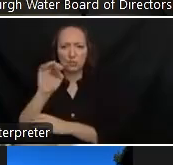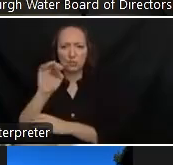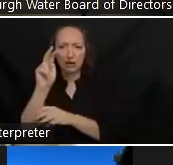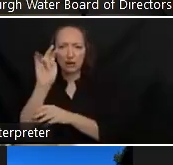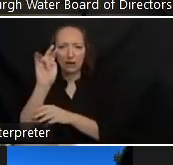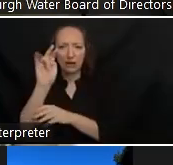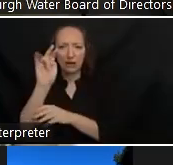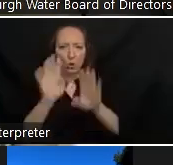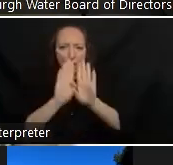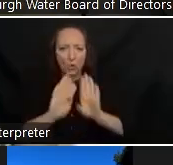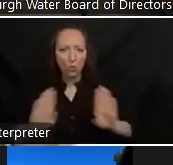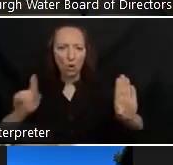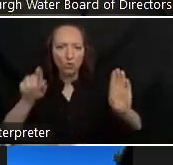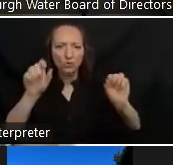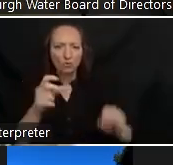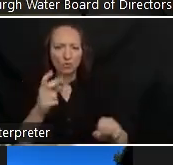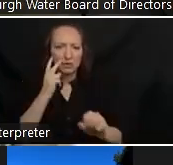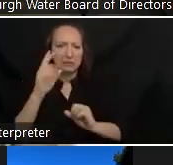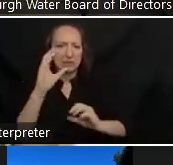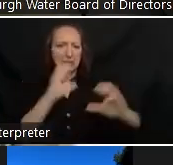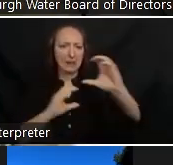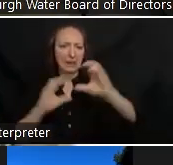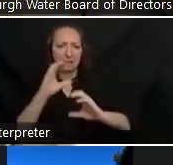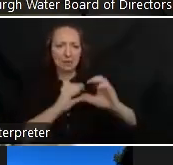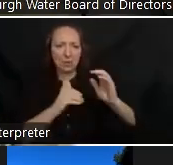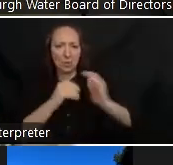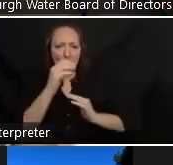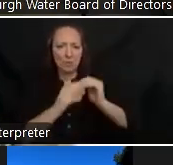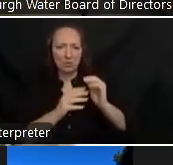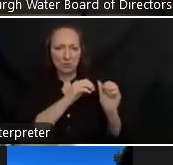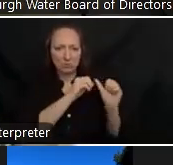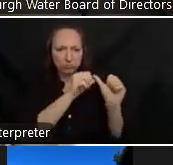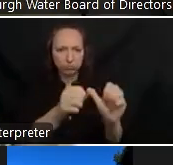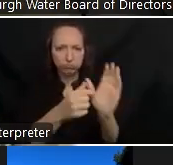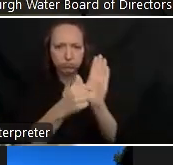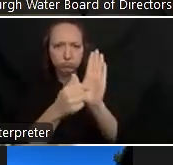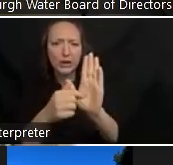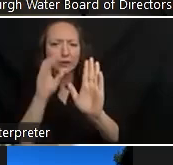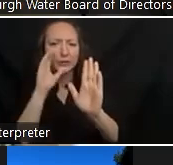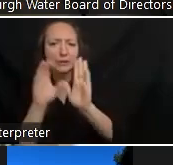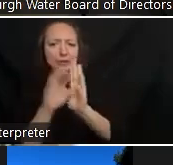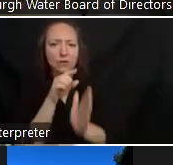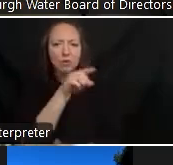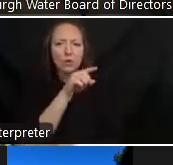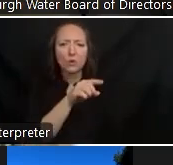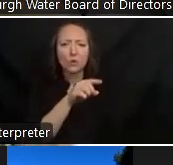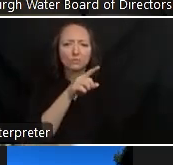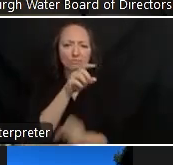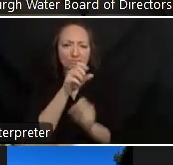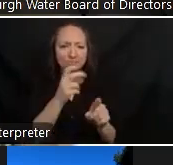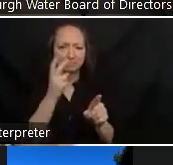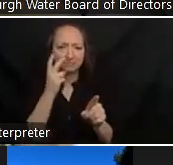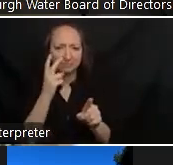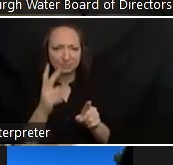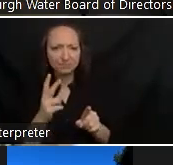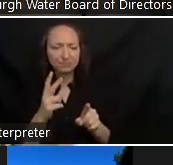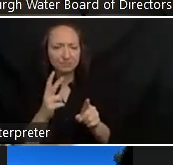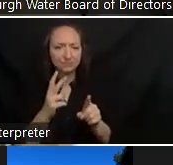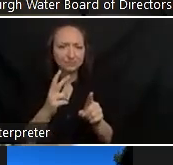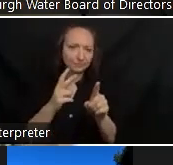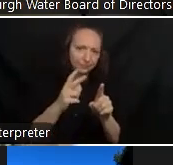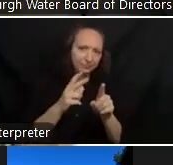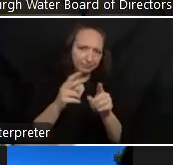and the Clearwell is behind the structure that you're seeing. At the existing Aspinwall Pump